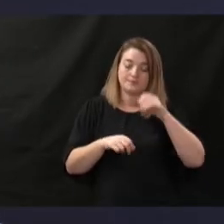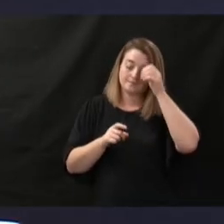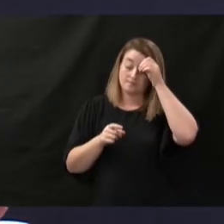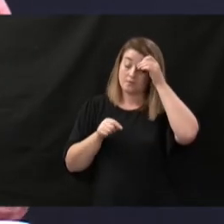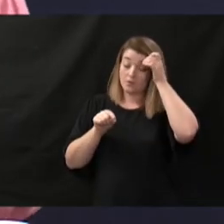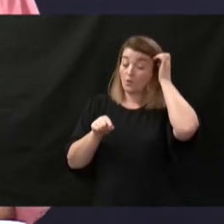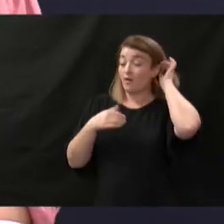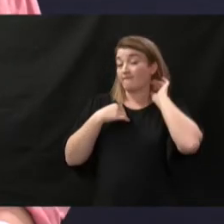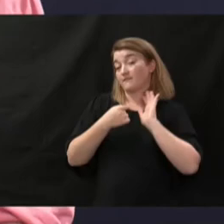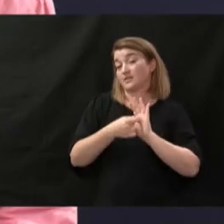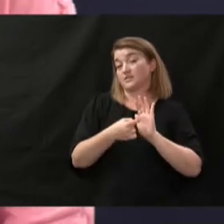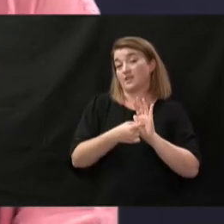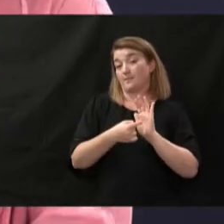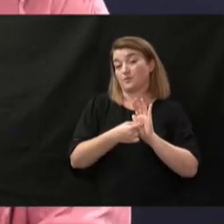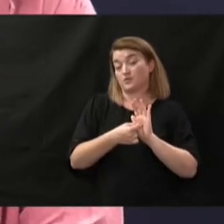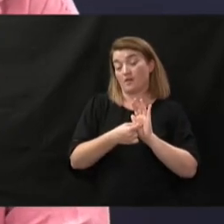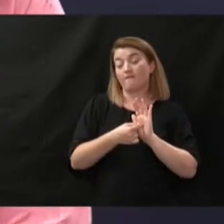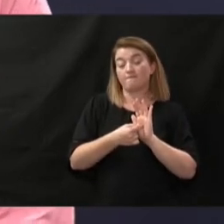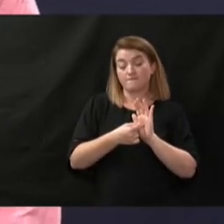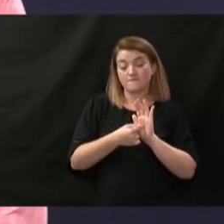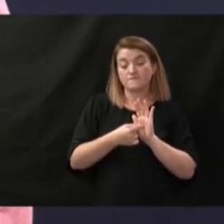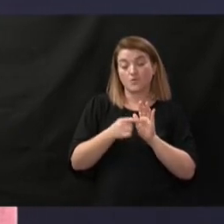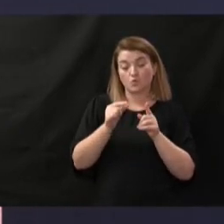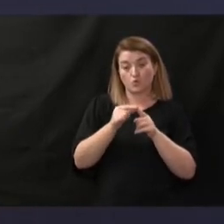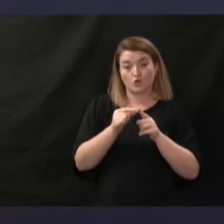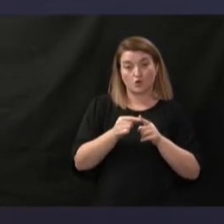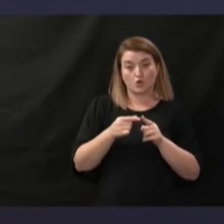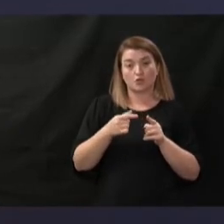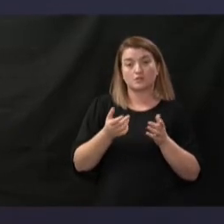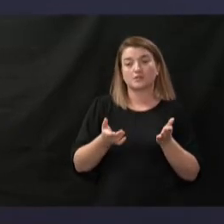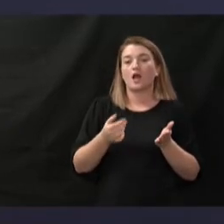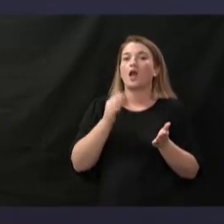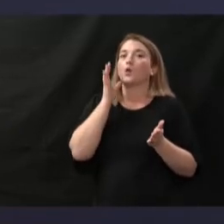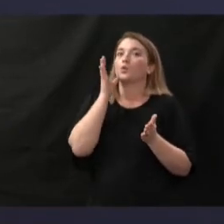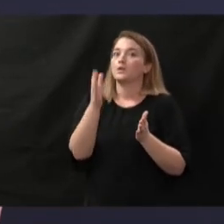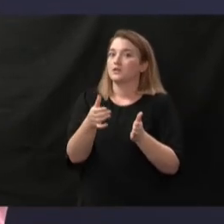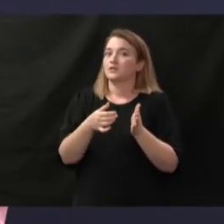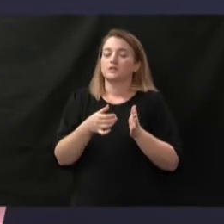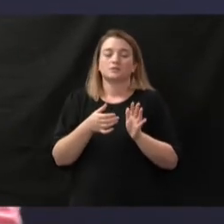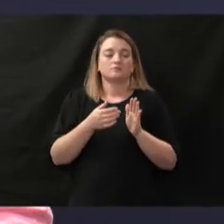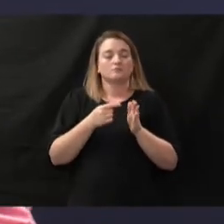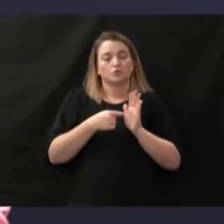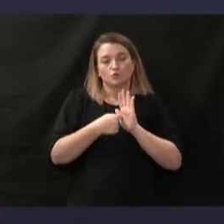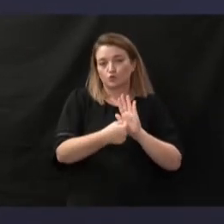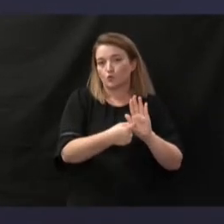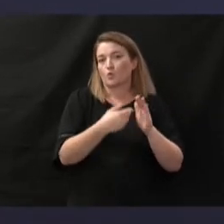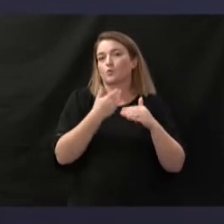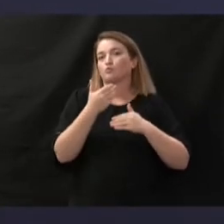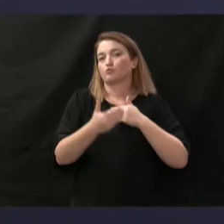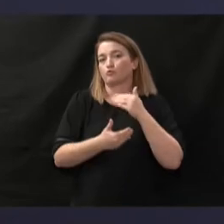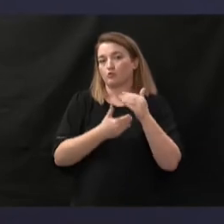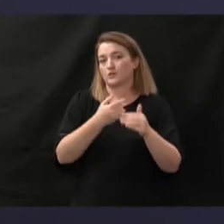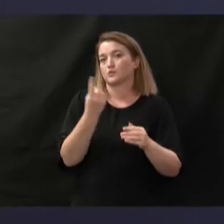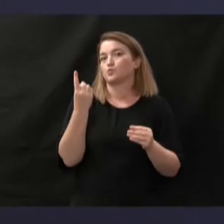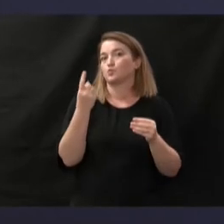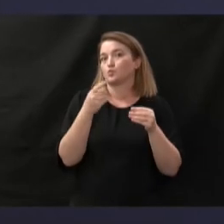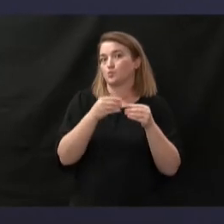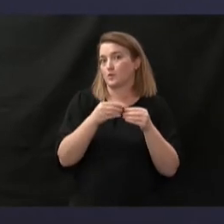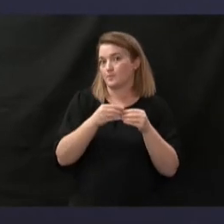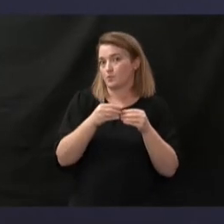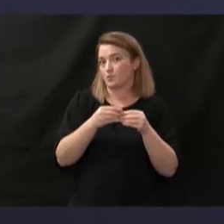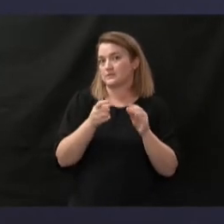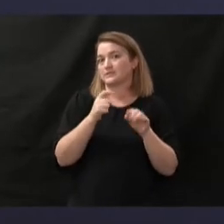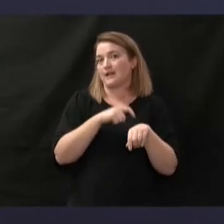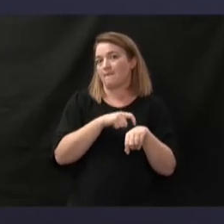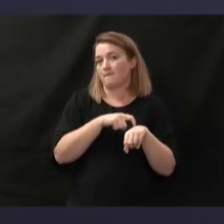words right there. I'll go over the process one more time. You tell the child,